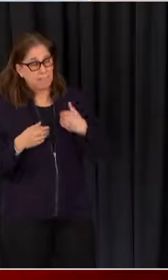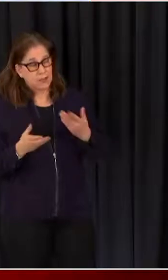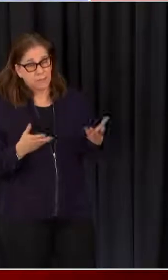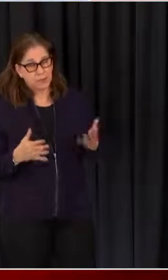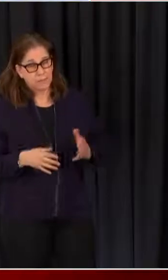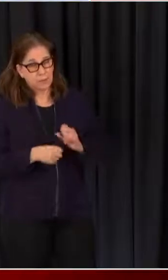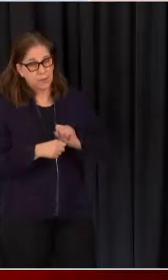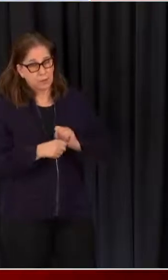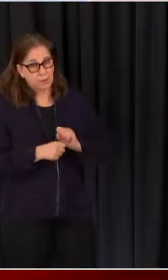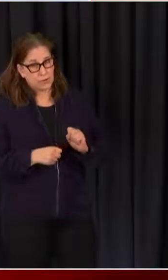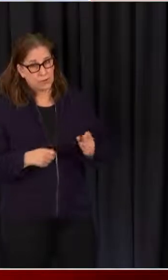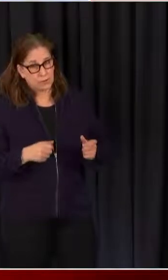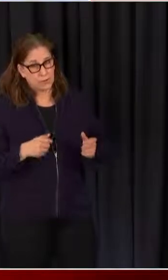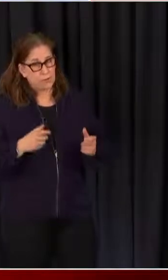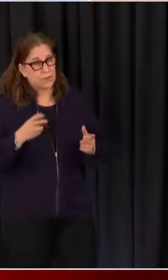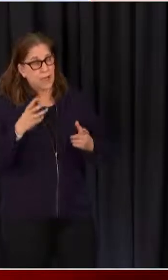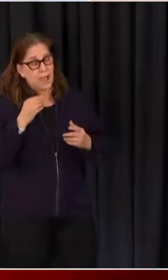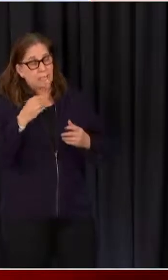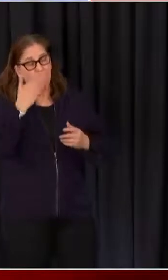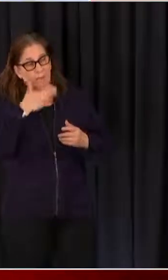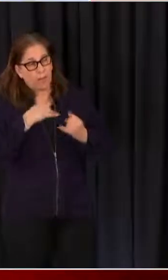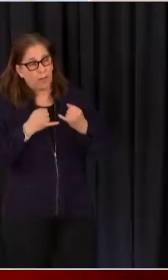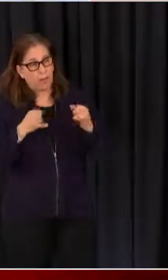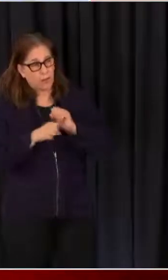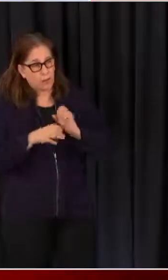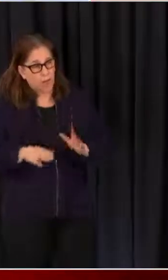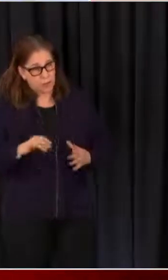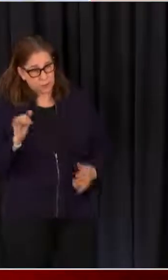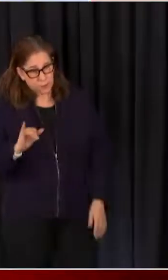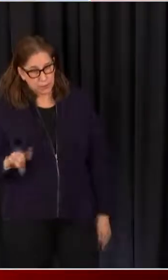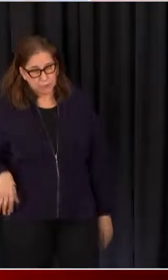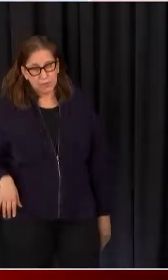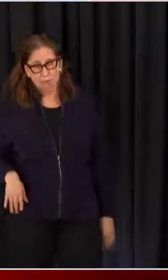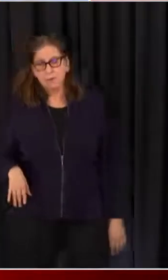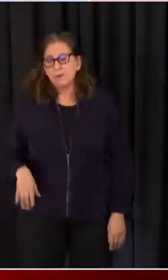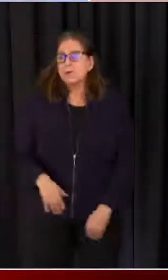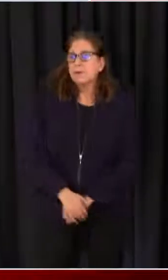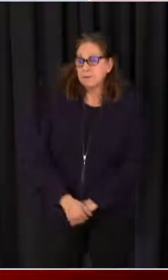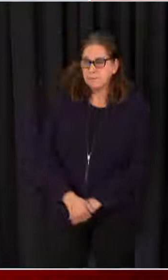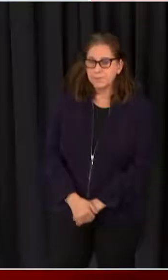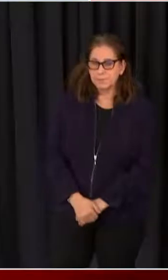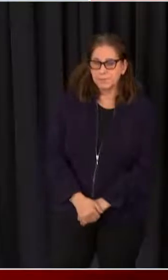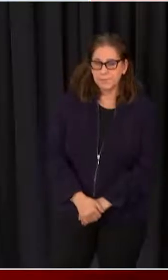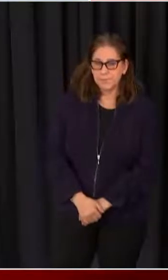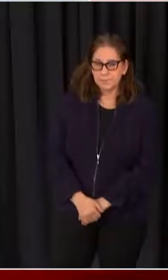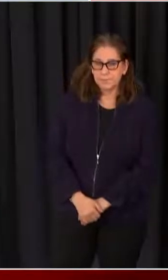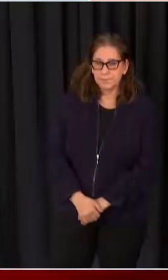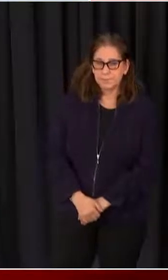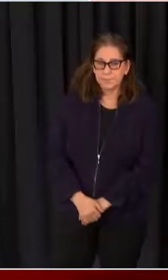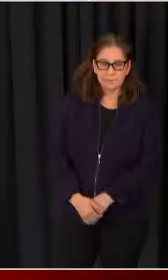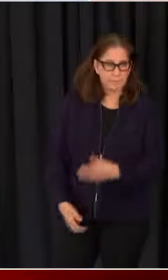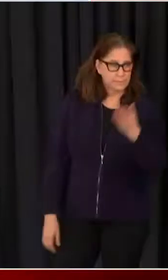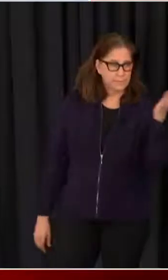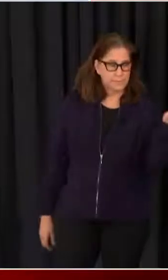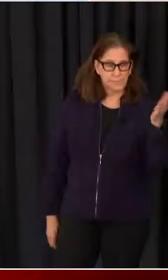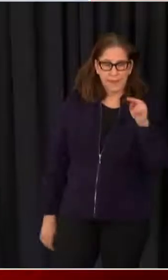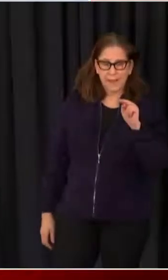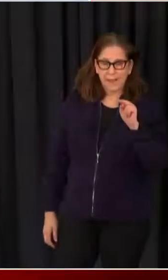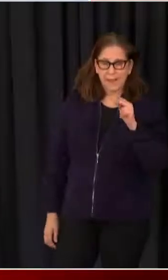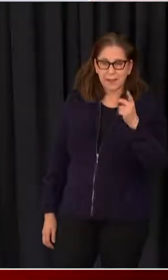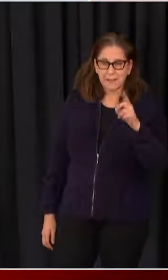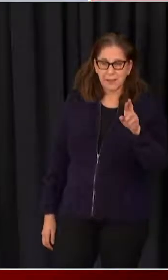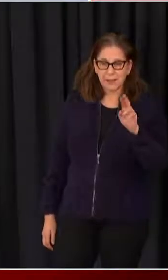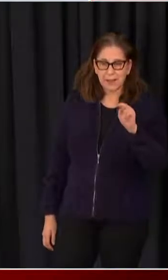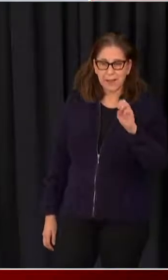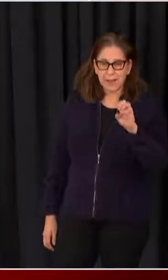vaccination. Have an exact date for that, or even a tentative date that we would pose. We are, like many